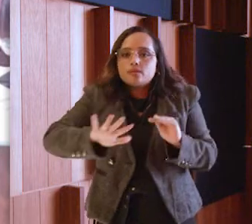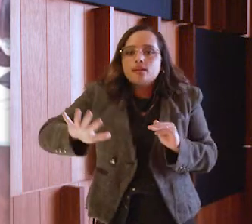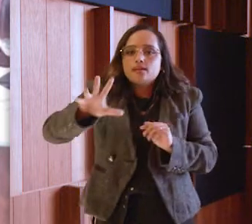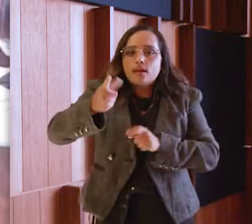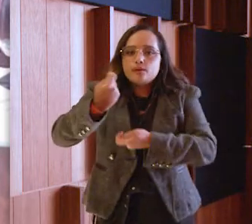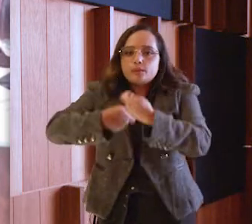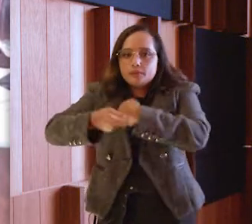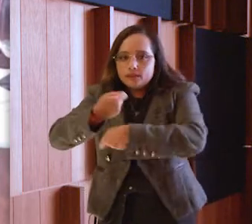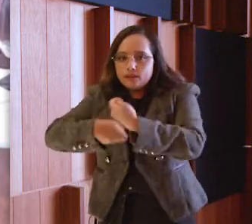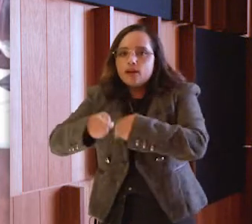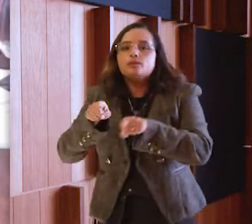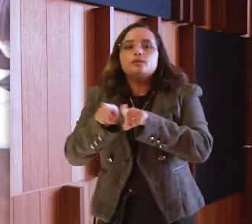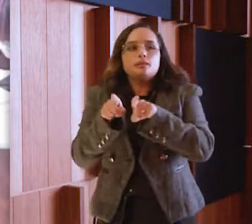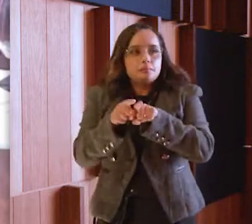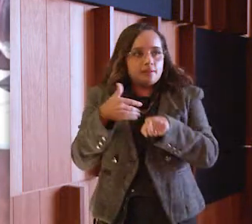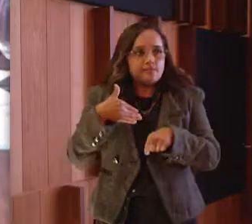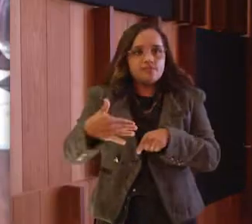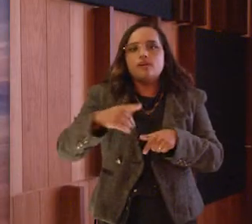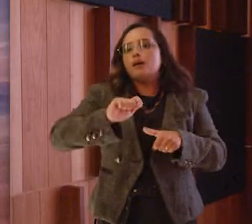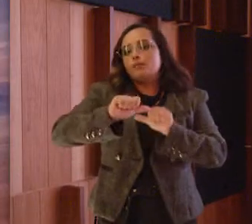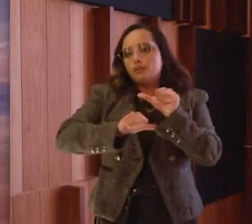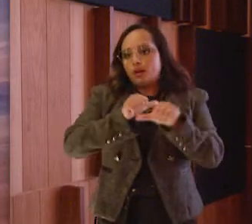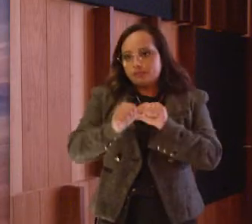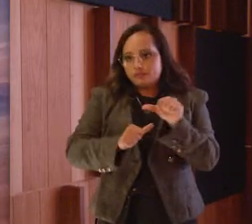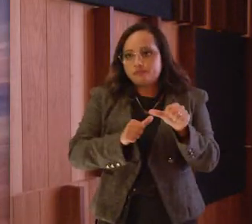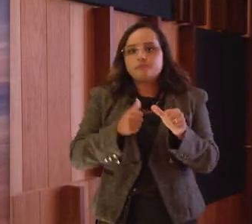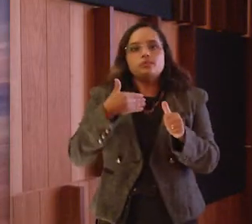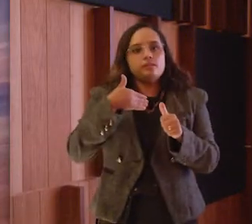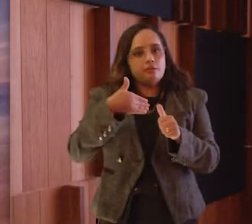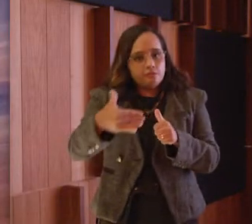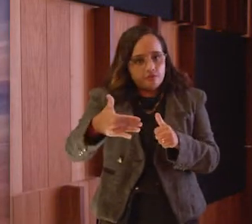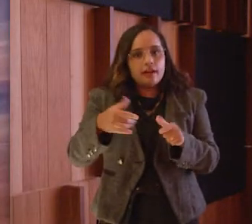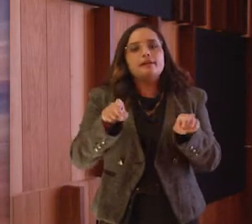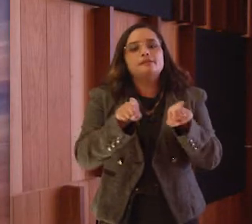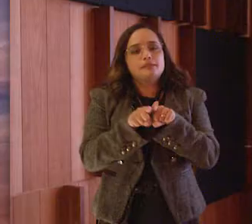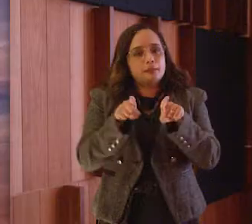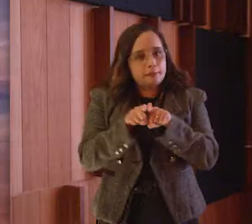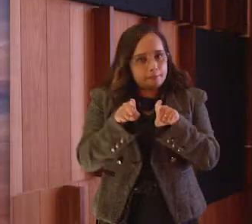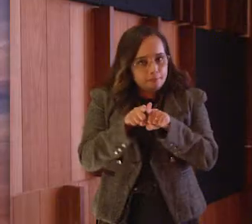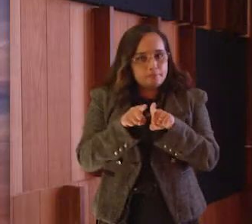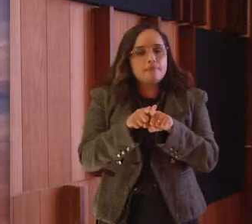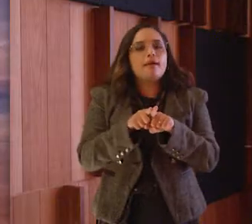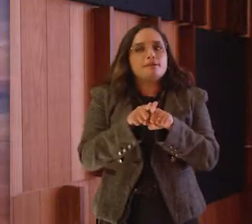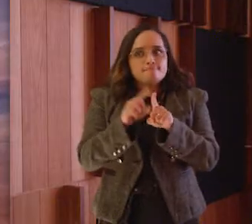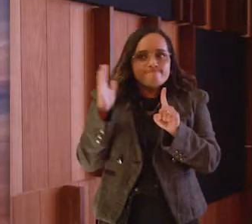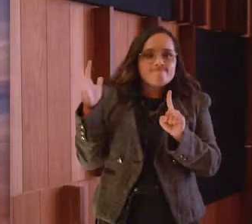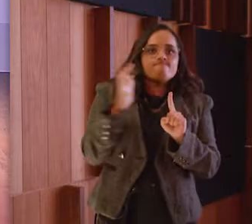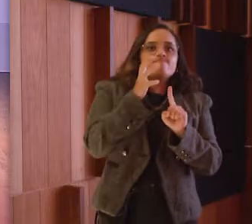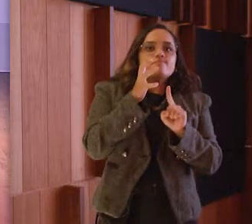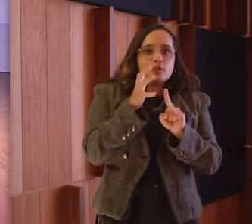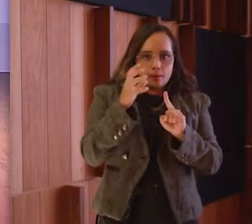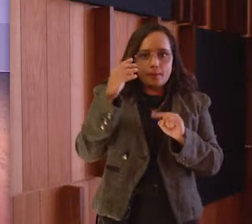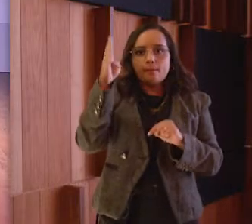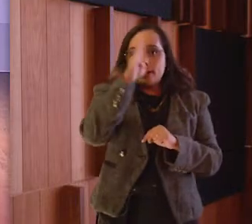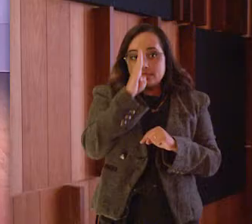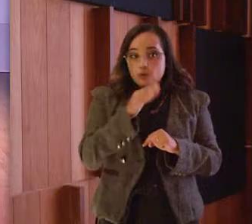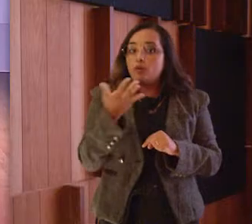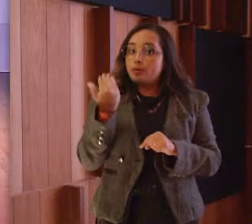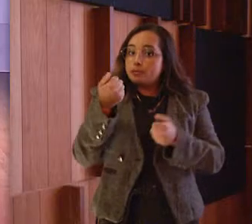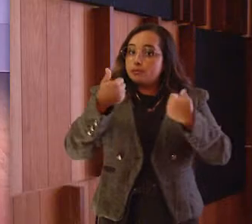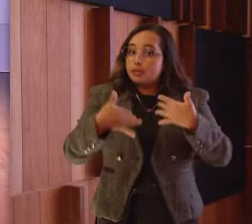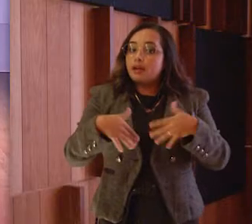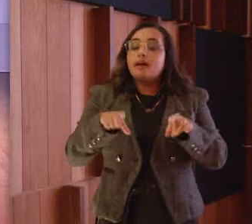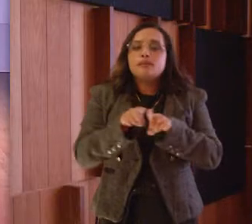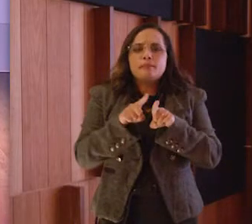could impact Brazil later on, and we're going to talk about that. Last year, we talked a little bit about the evolution of the transfer pricing